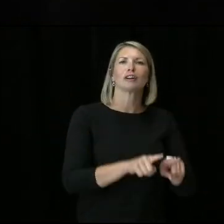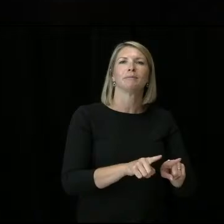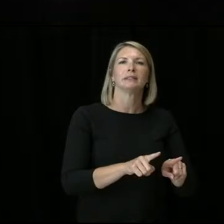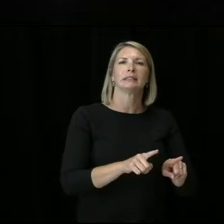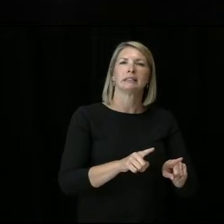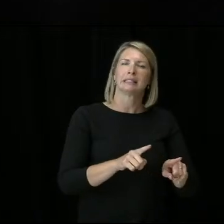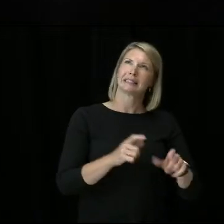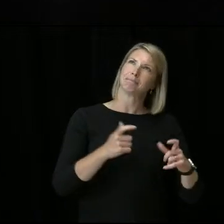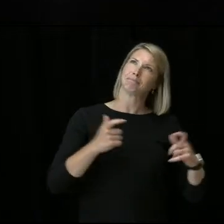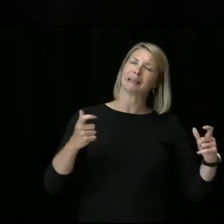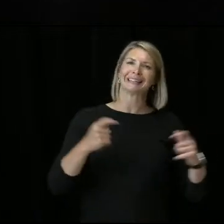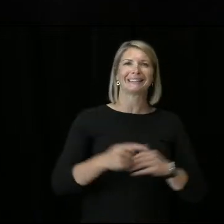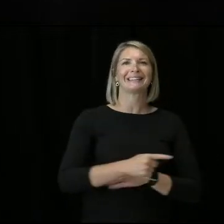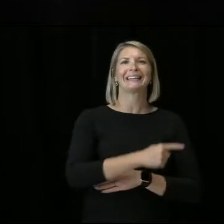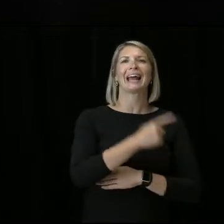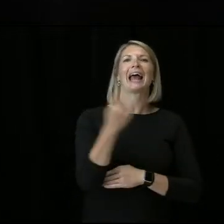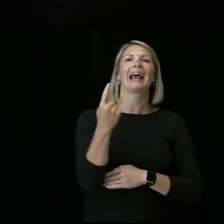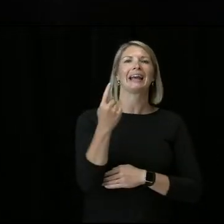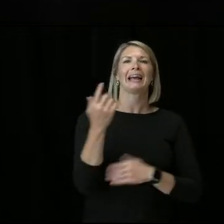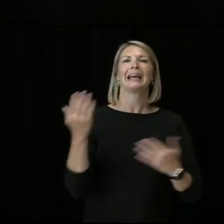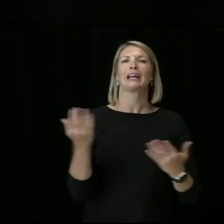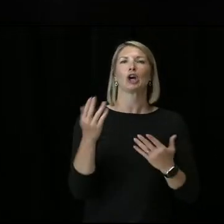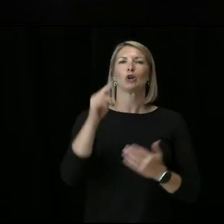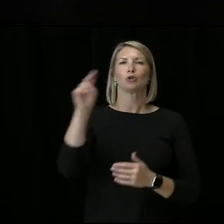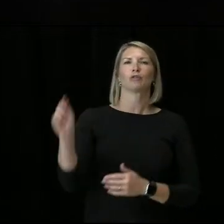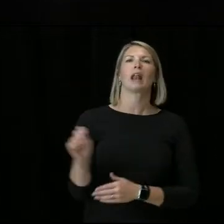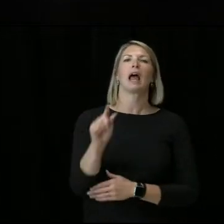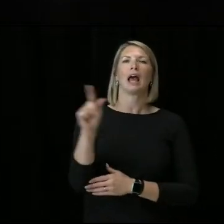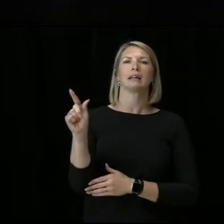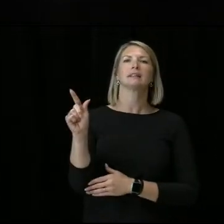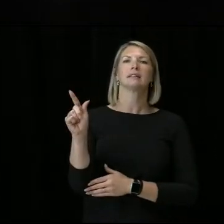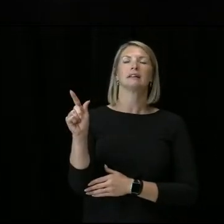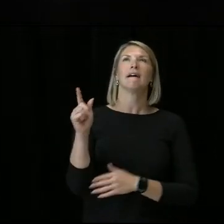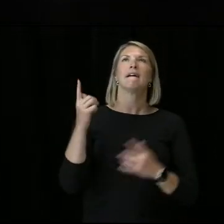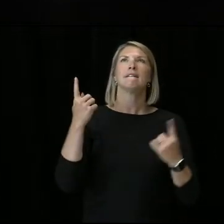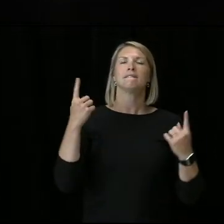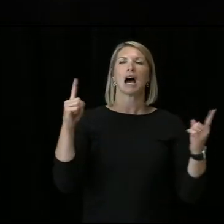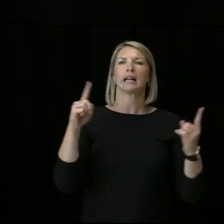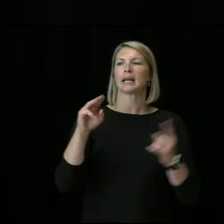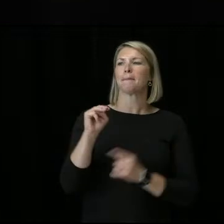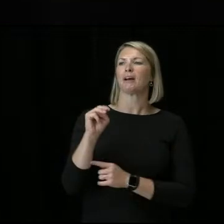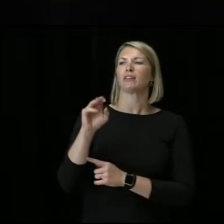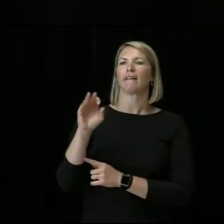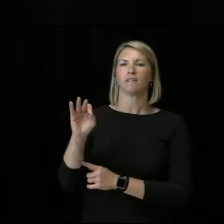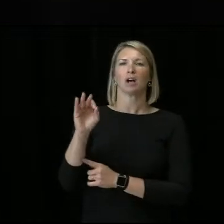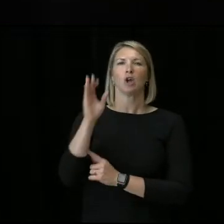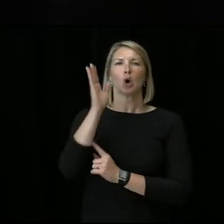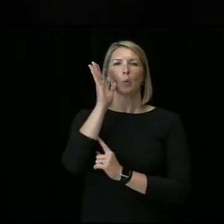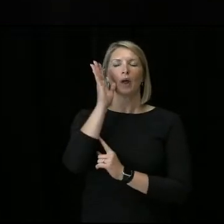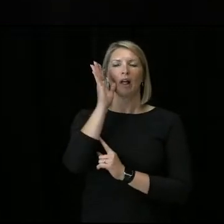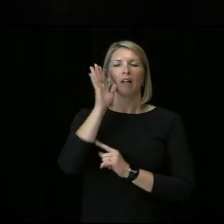day for Newfoundland and Labrador, and we'll finally get the muskrat off our back.